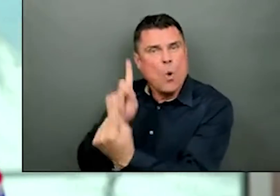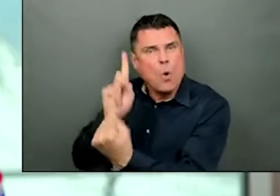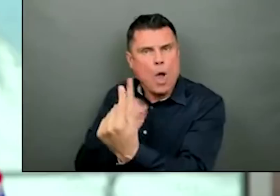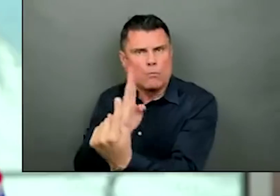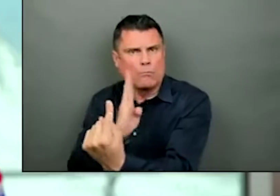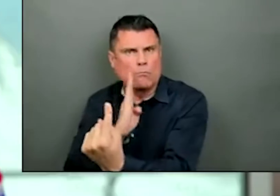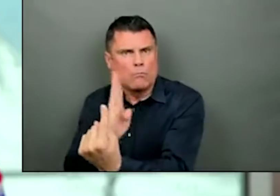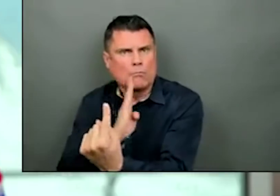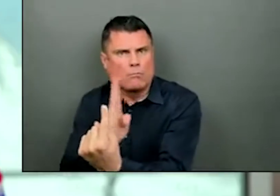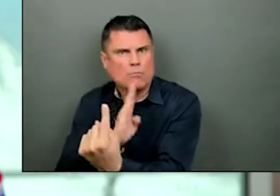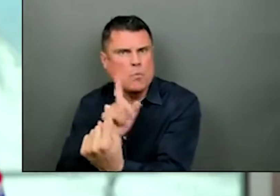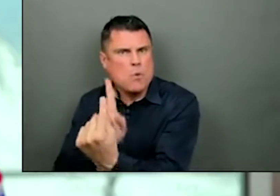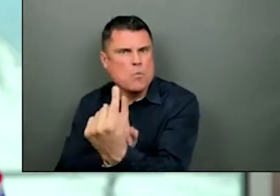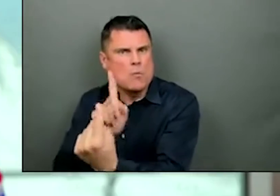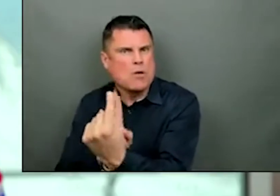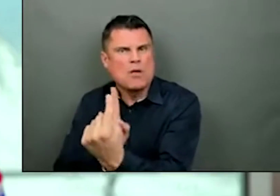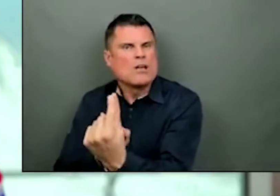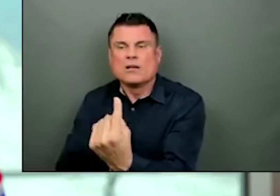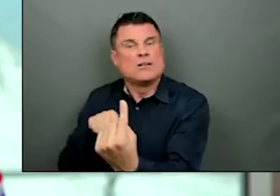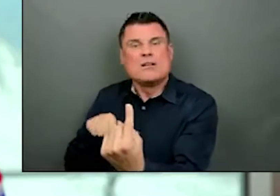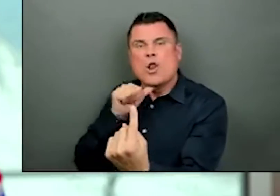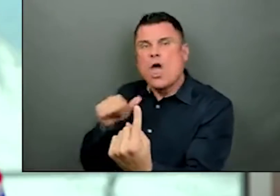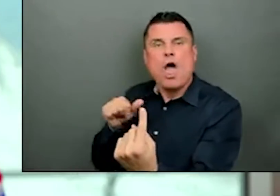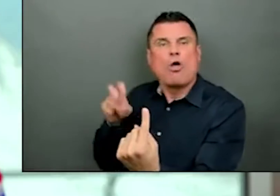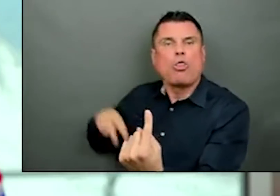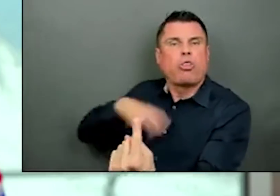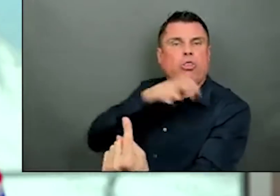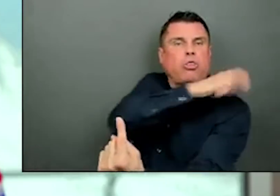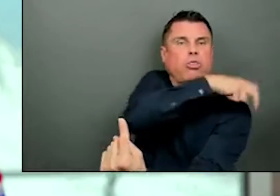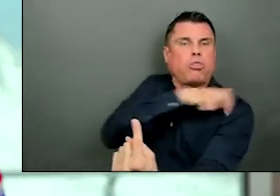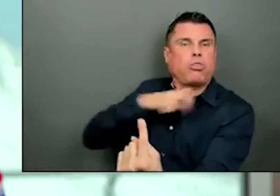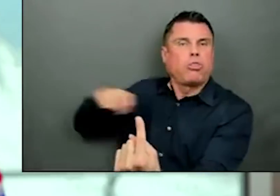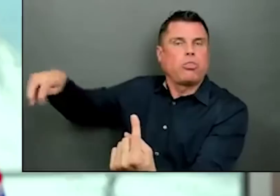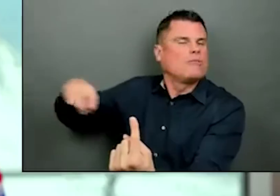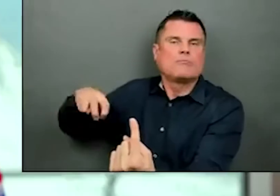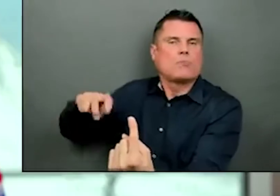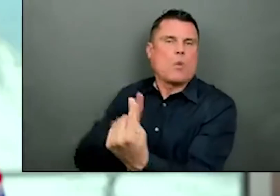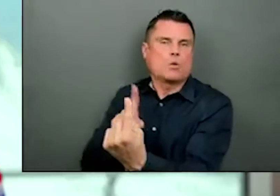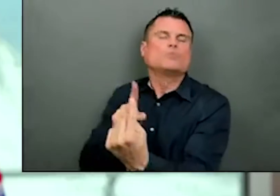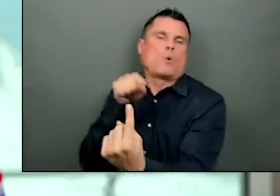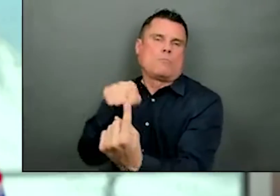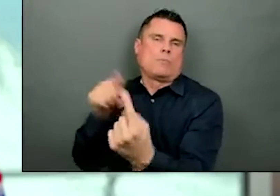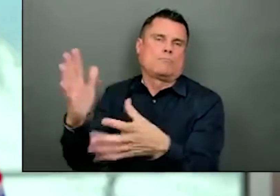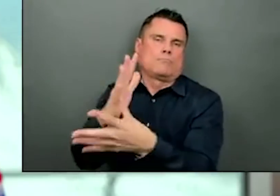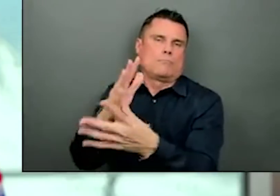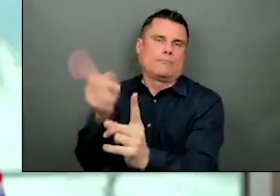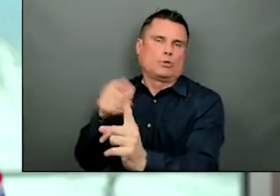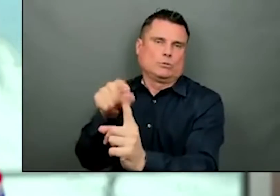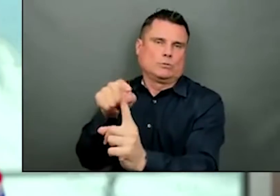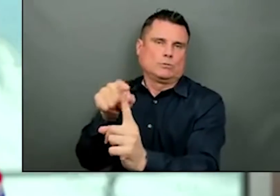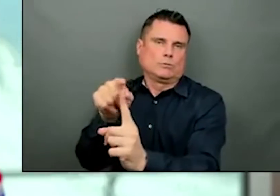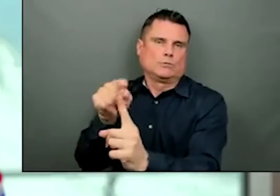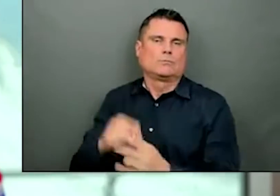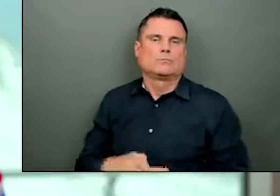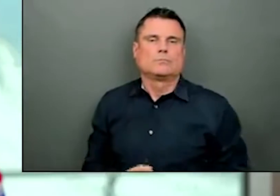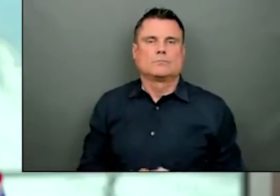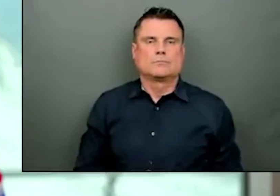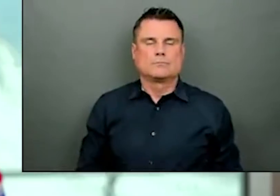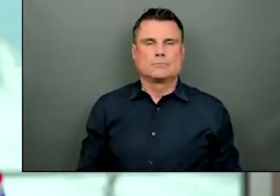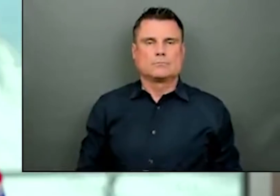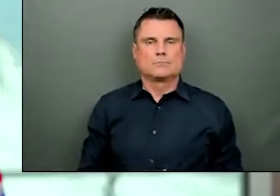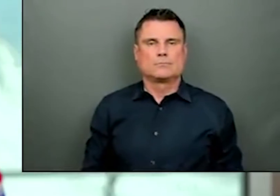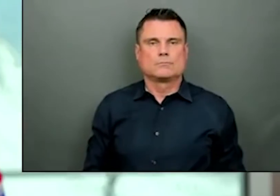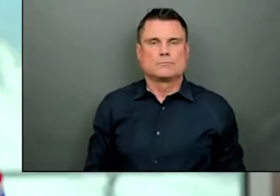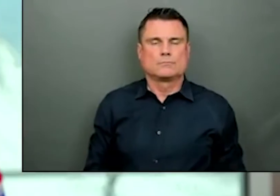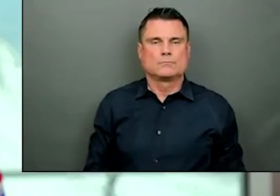right now is age. The good news is that we will have more vaccines arriving, especially in the next few weeks,